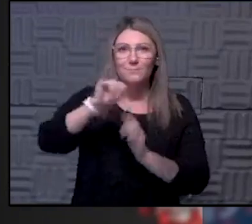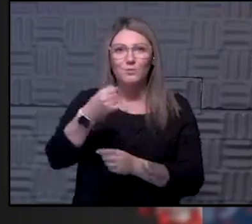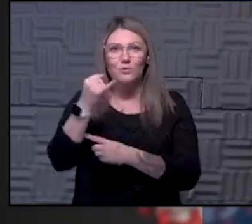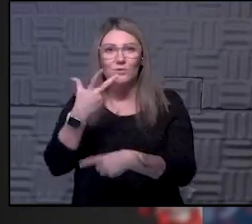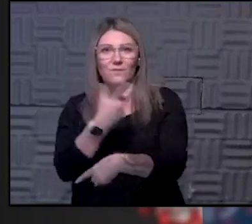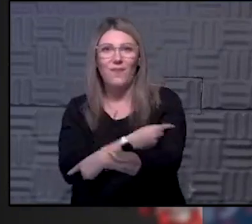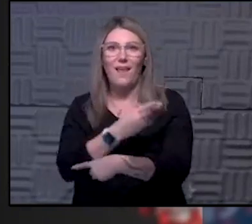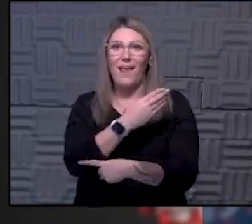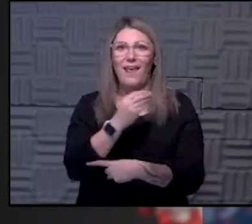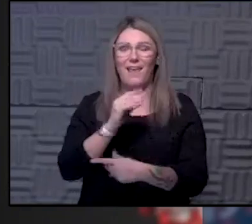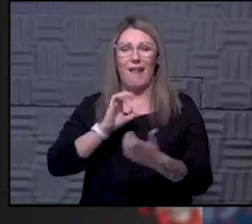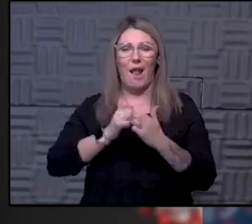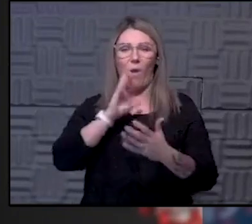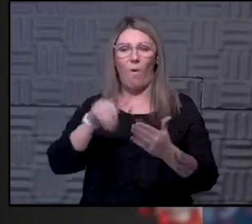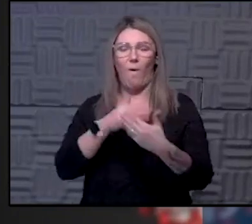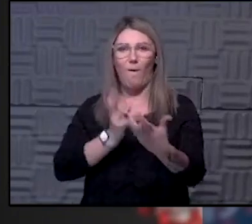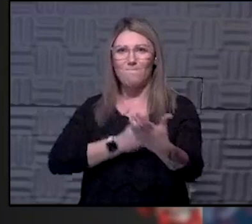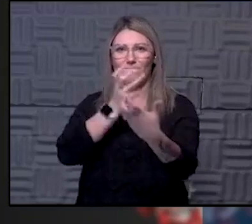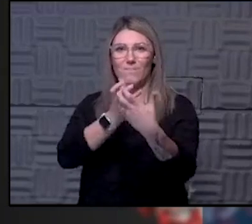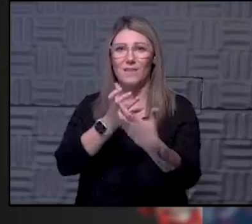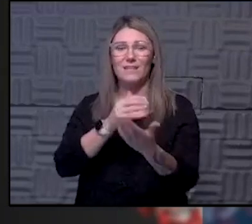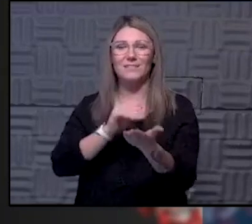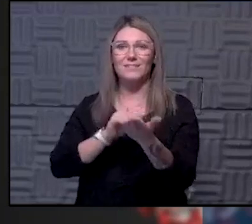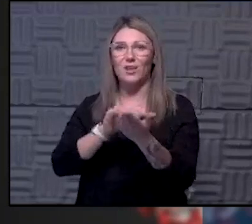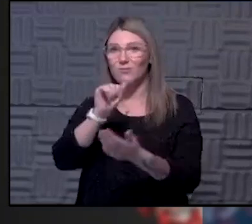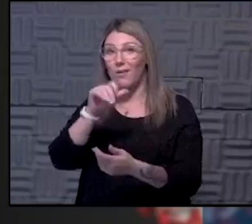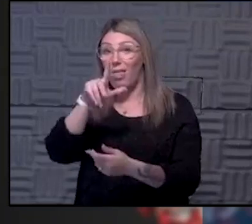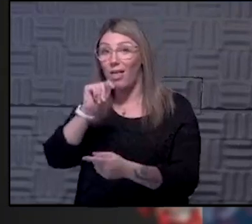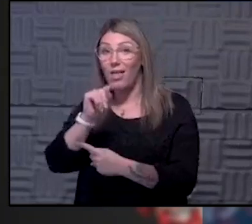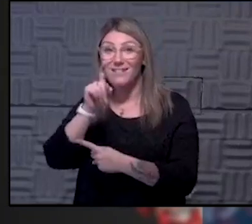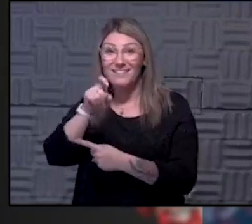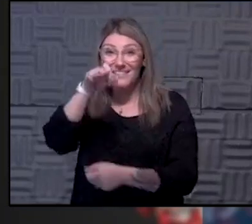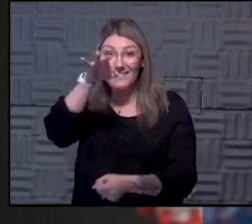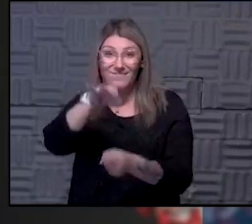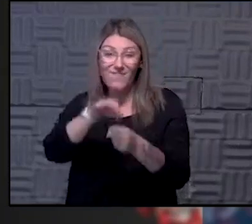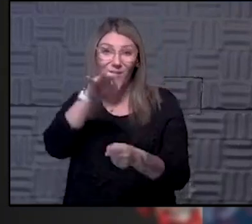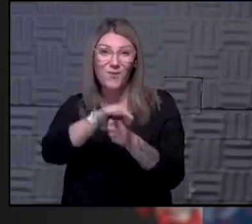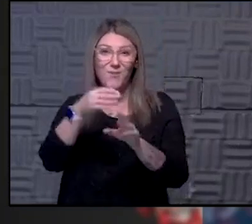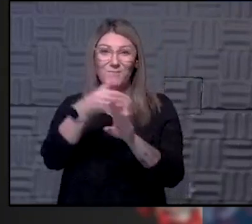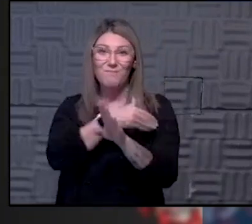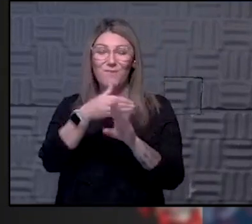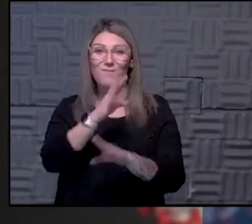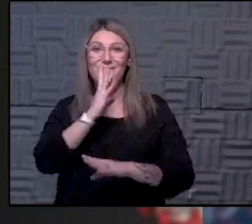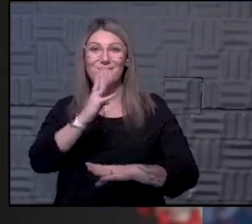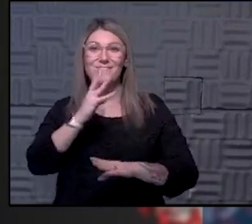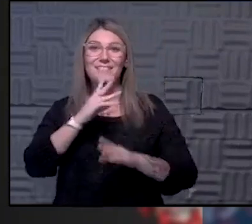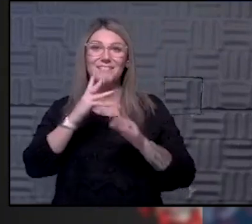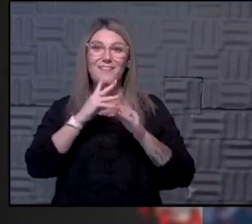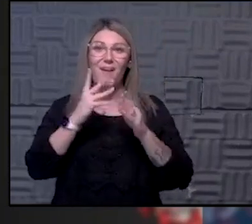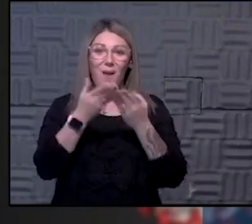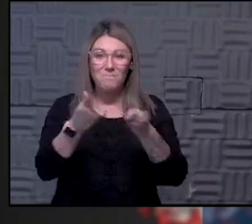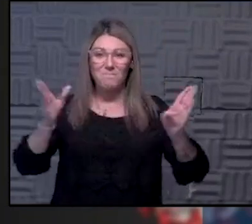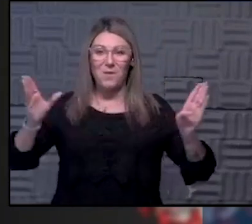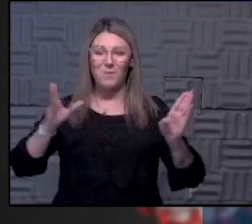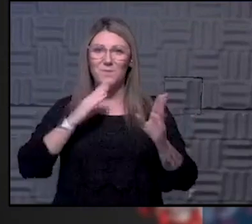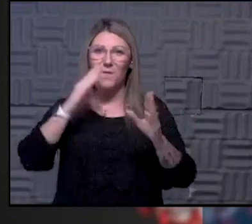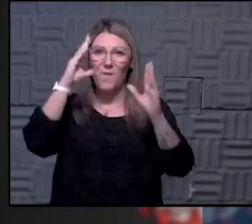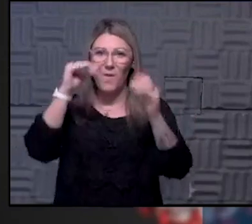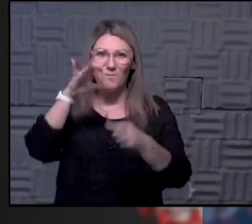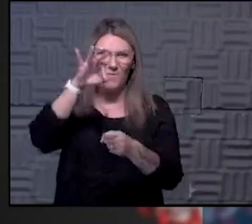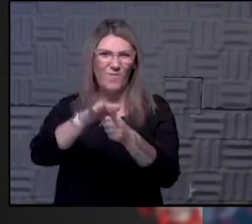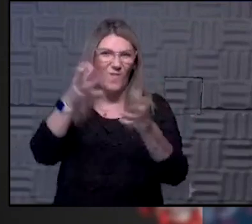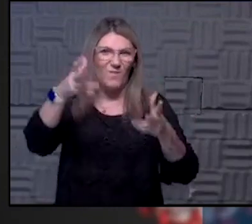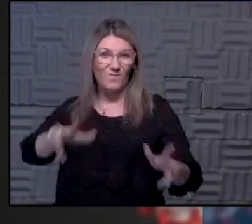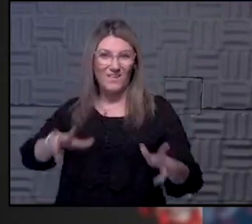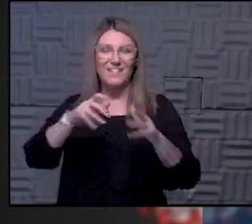going to fit together. Dr. Alt has to vote before he can talk publicly, though, so hopefully that'll have all been taken care of by